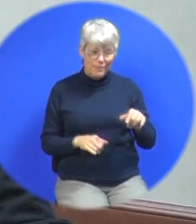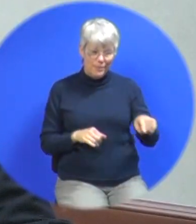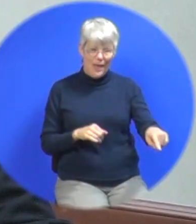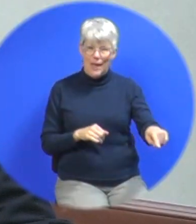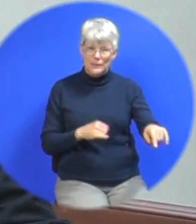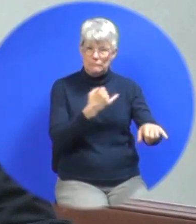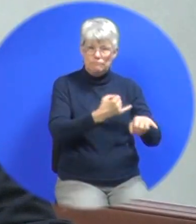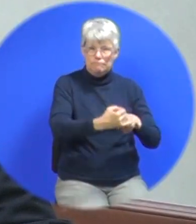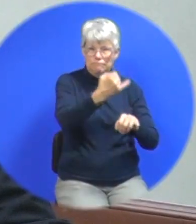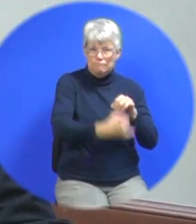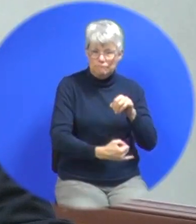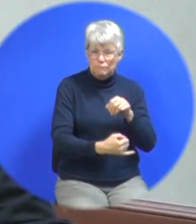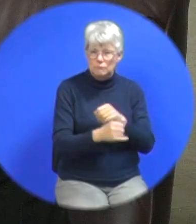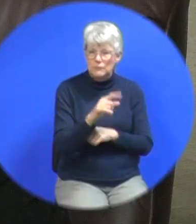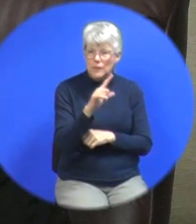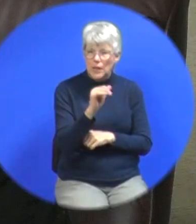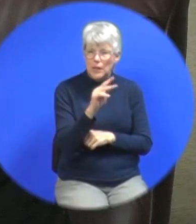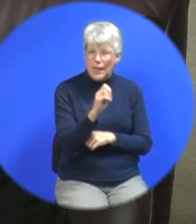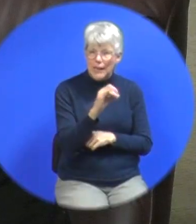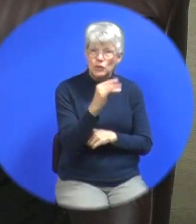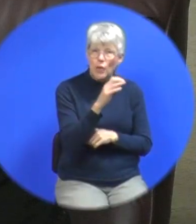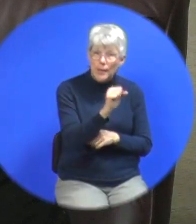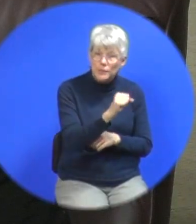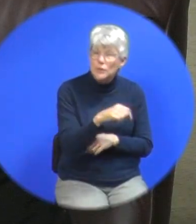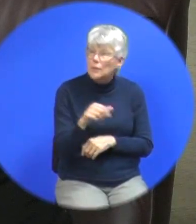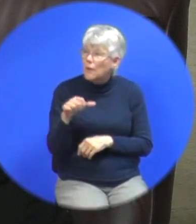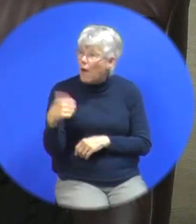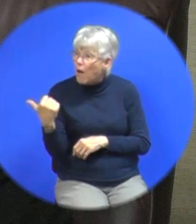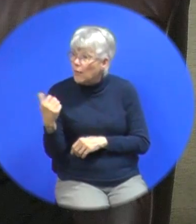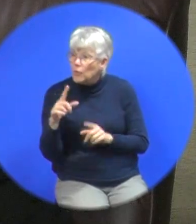supply. Thank you. Other questions?